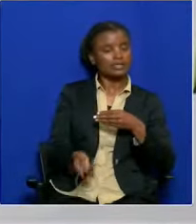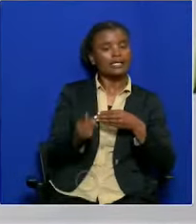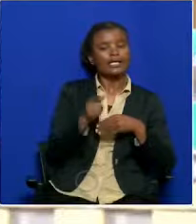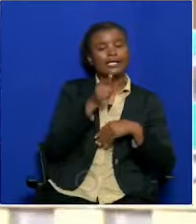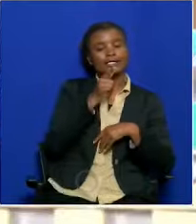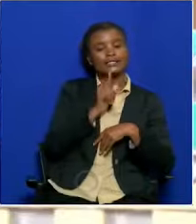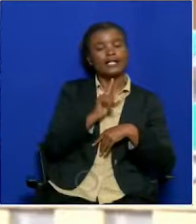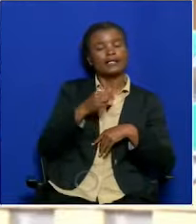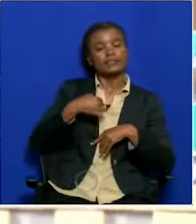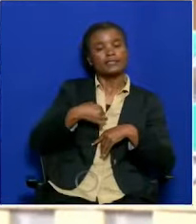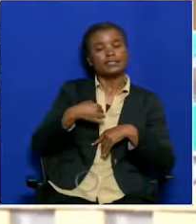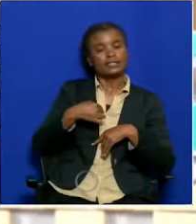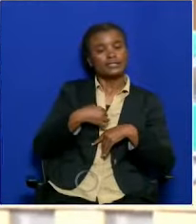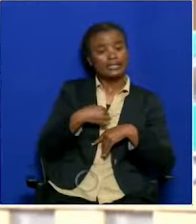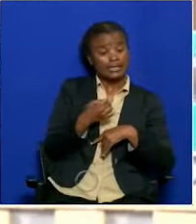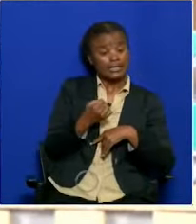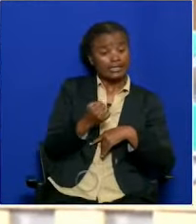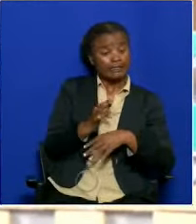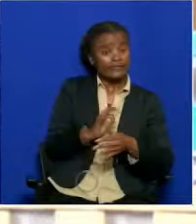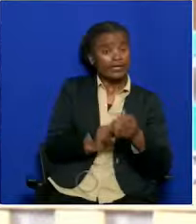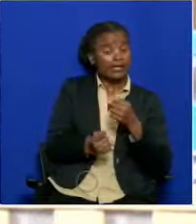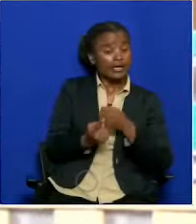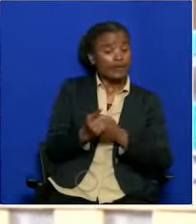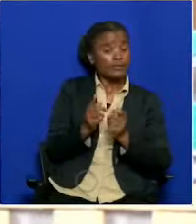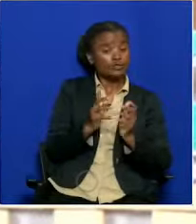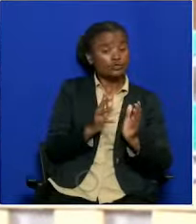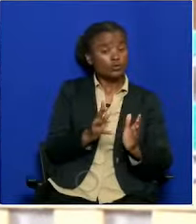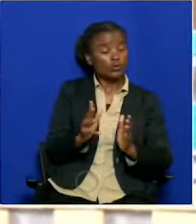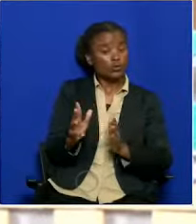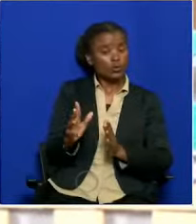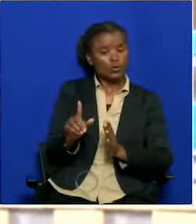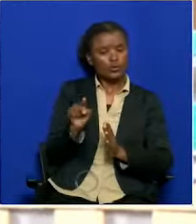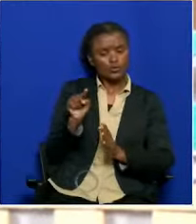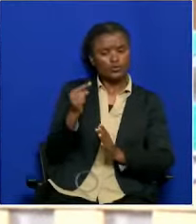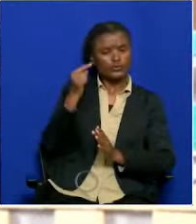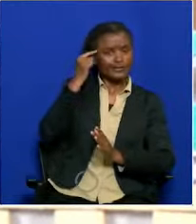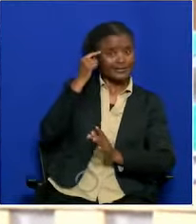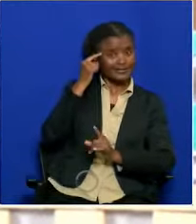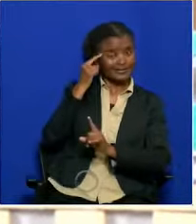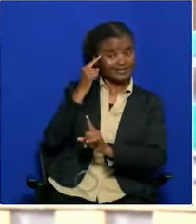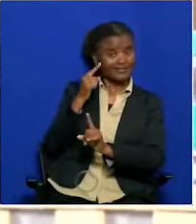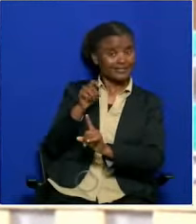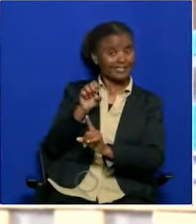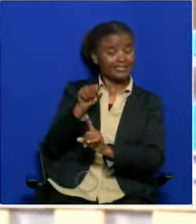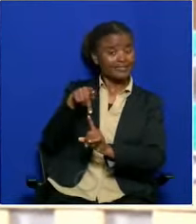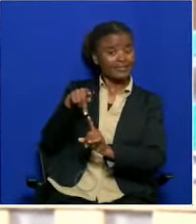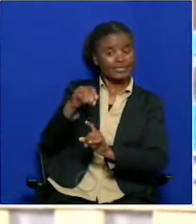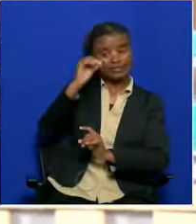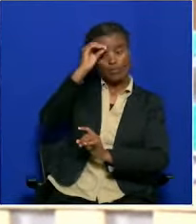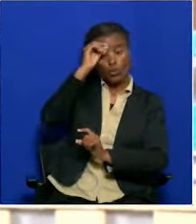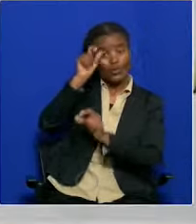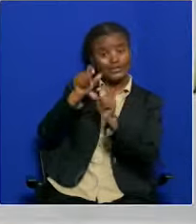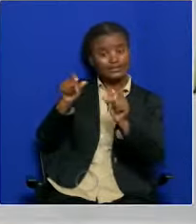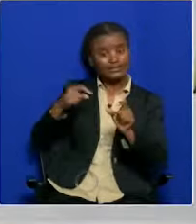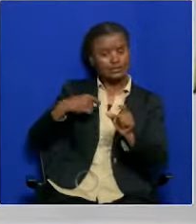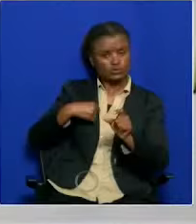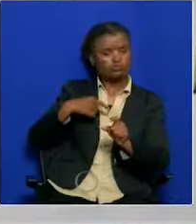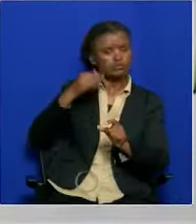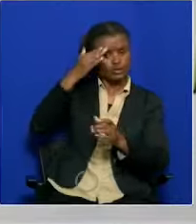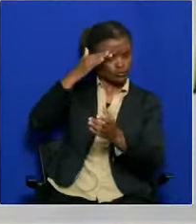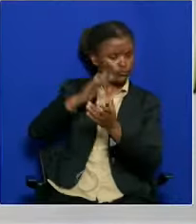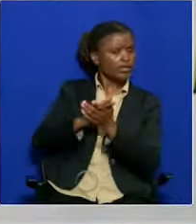circumstances, would you have confidence in the police? Especially having heard yourself that Mr. Matlala told